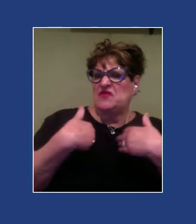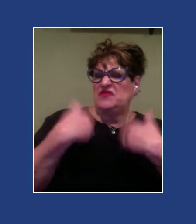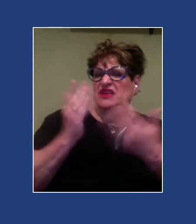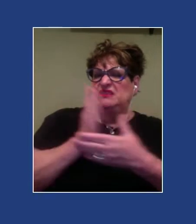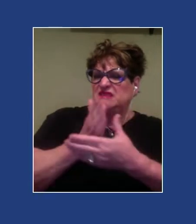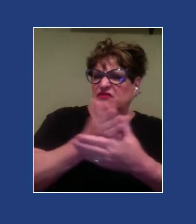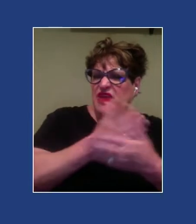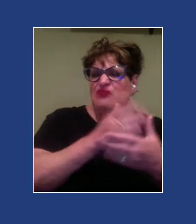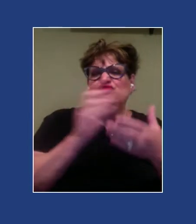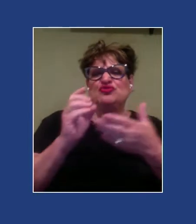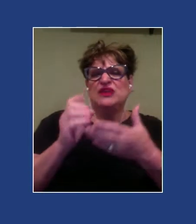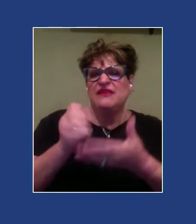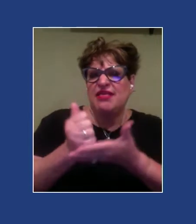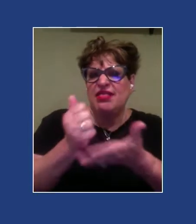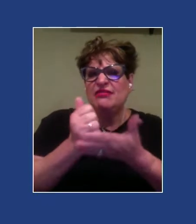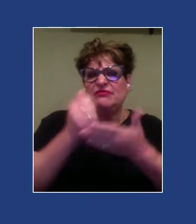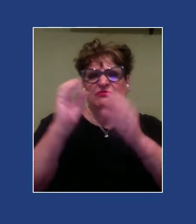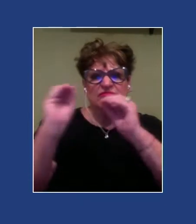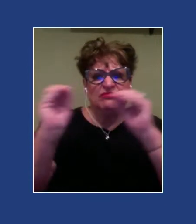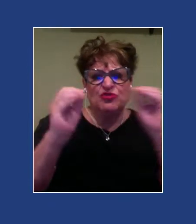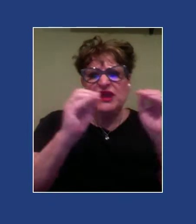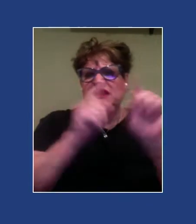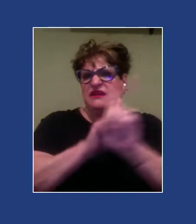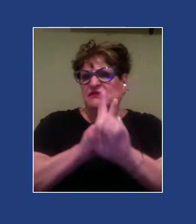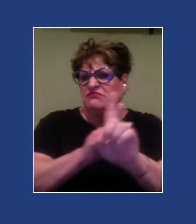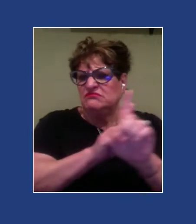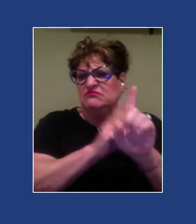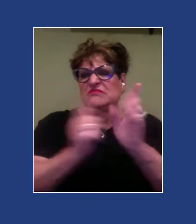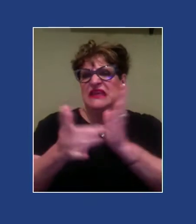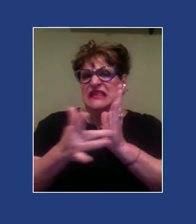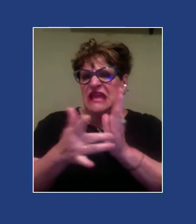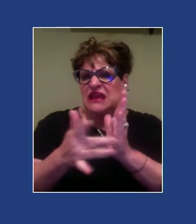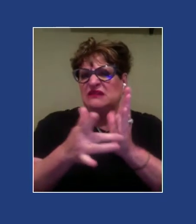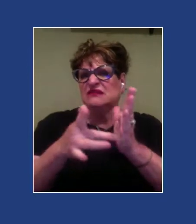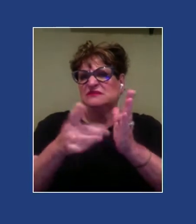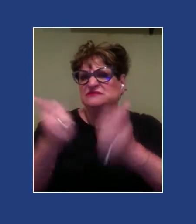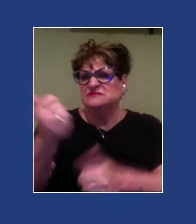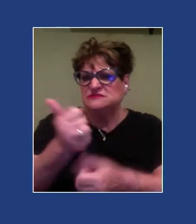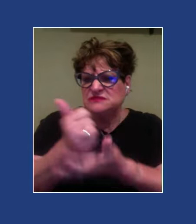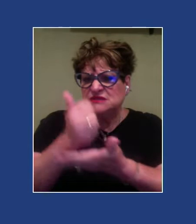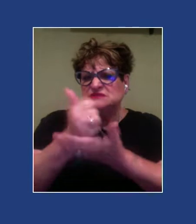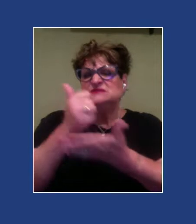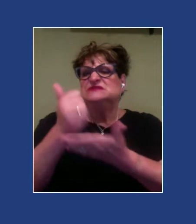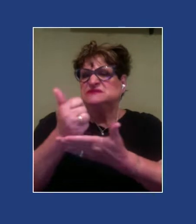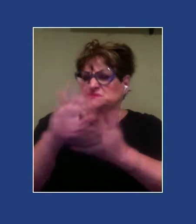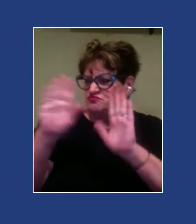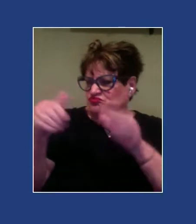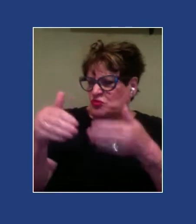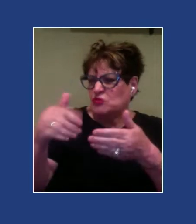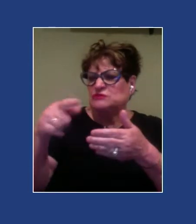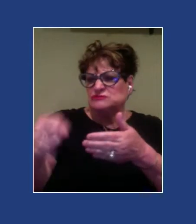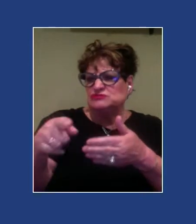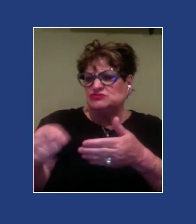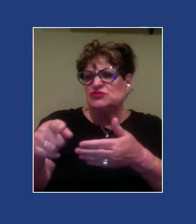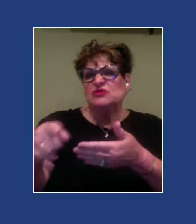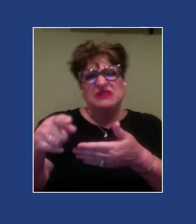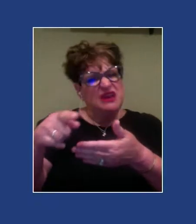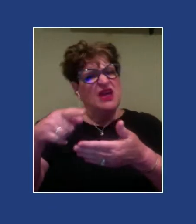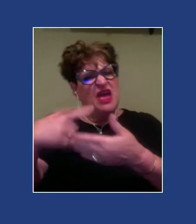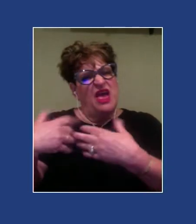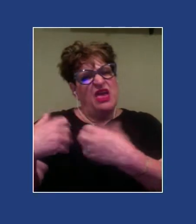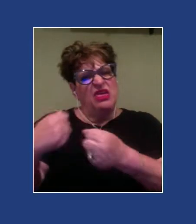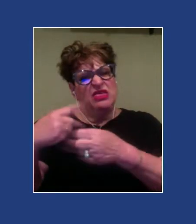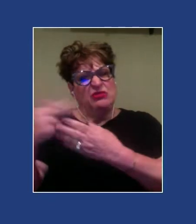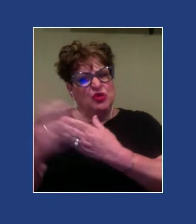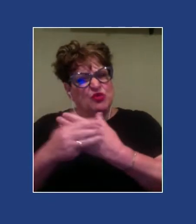provide education, training, technical assistance, and implementation science focused on health programs and systems for LGBTQI+ communities. We do